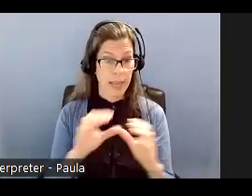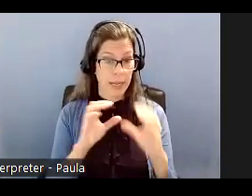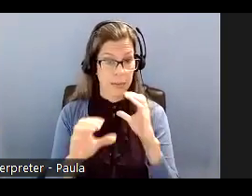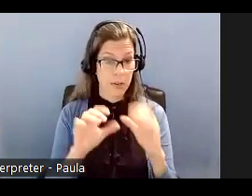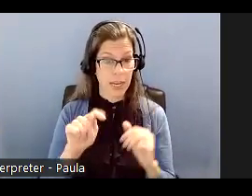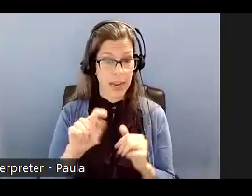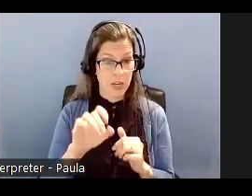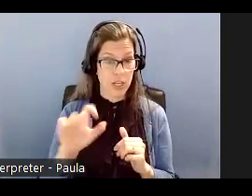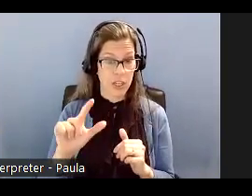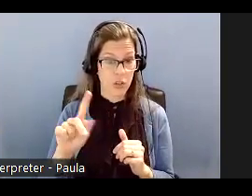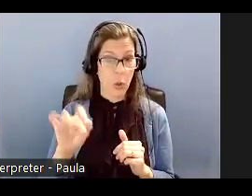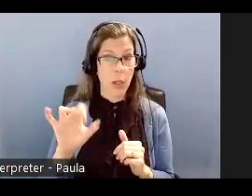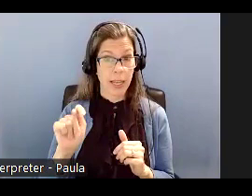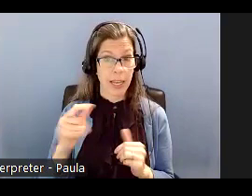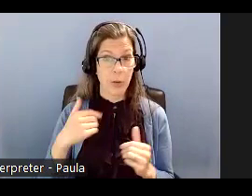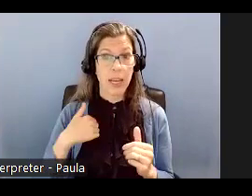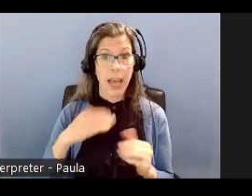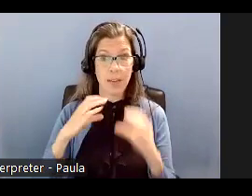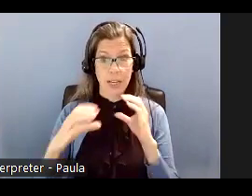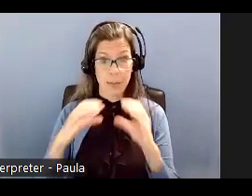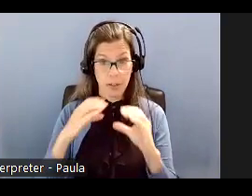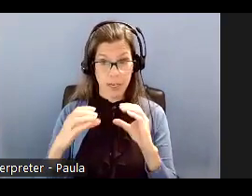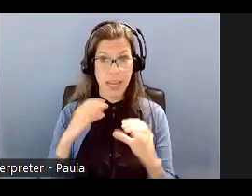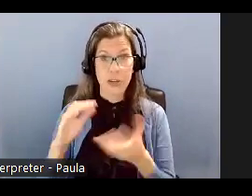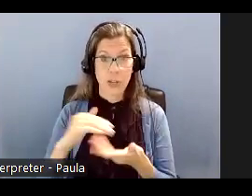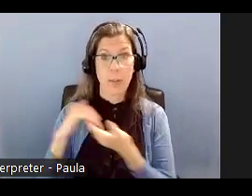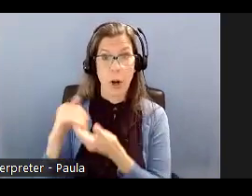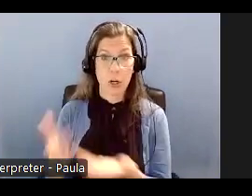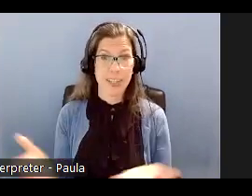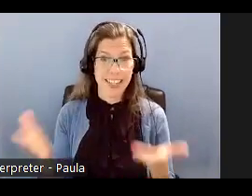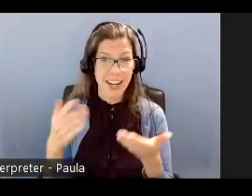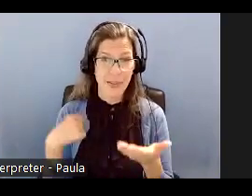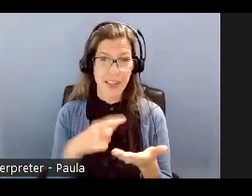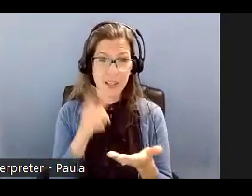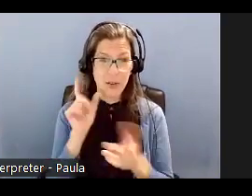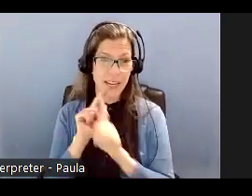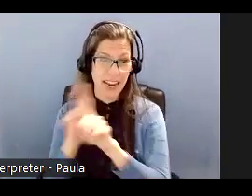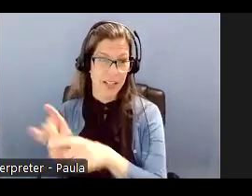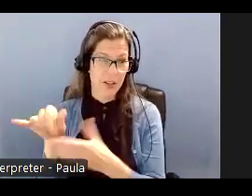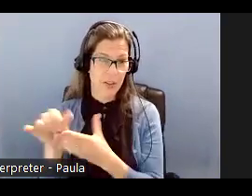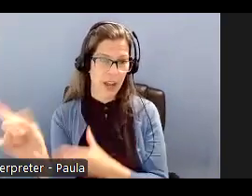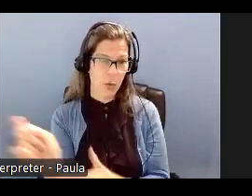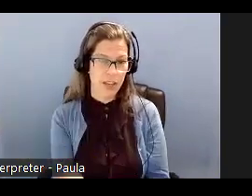toolkit, and we have some of our communications partners on with us who can answer that question.